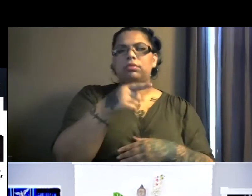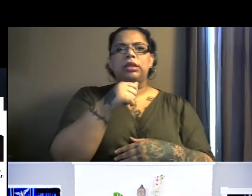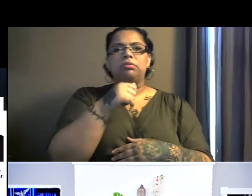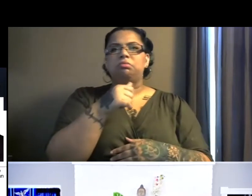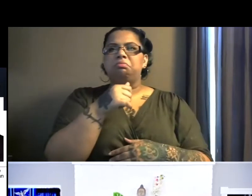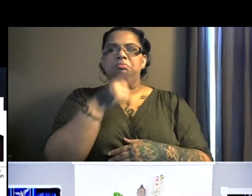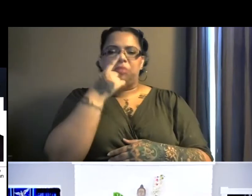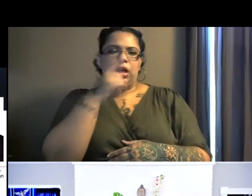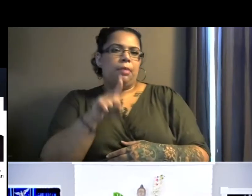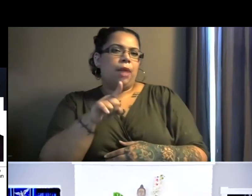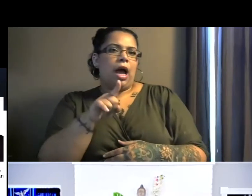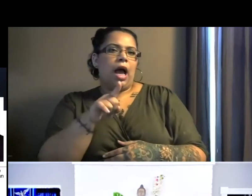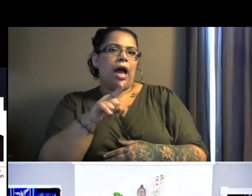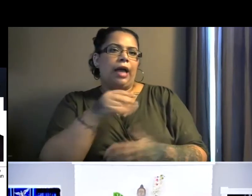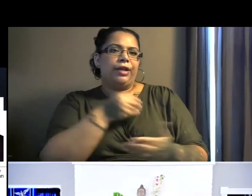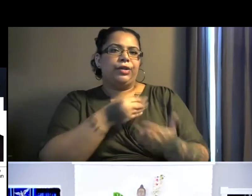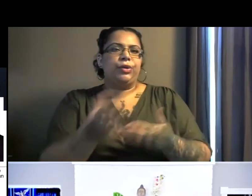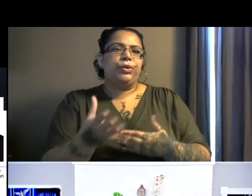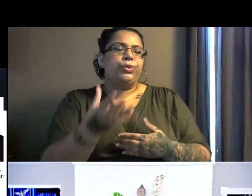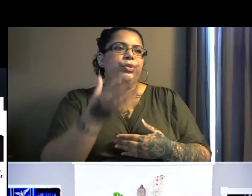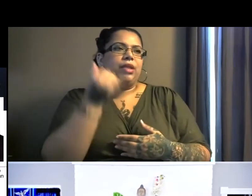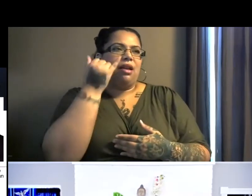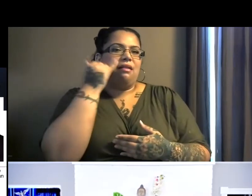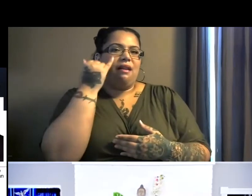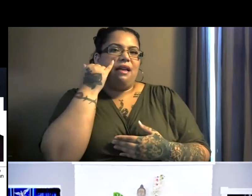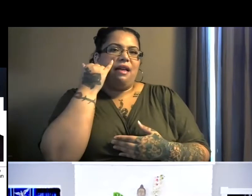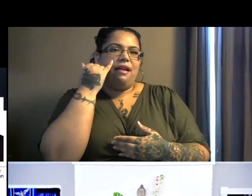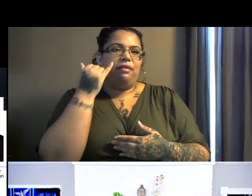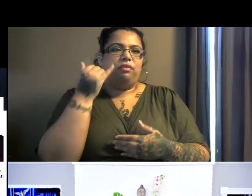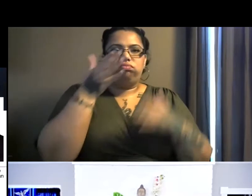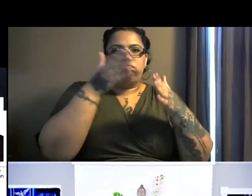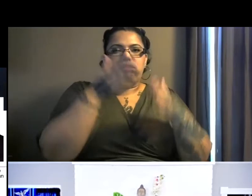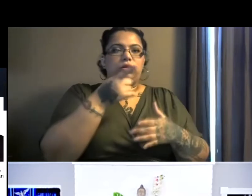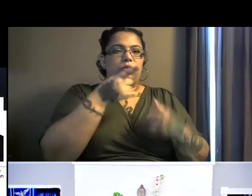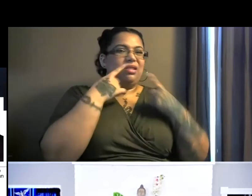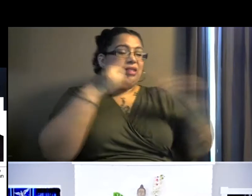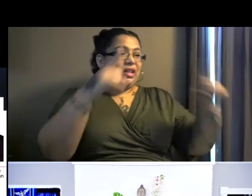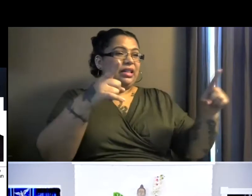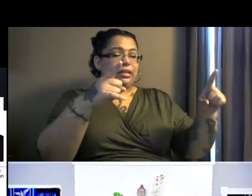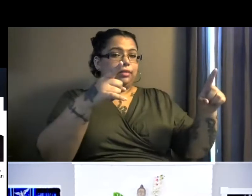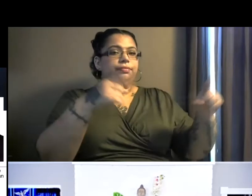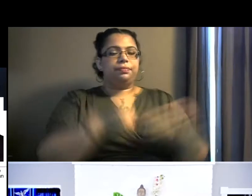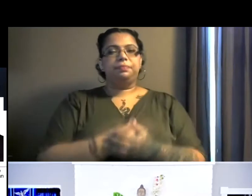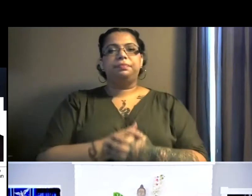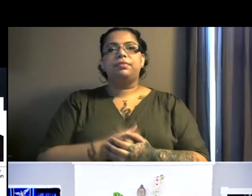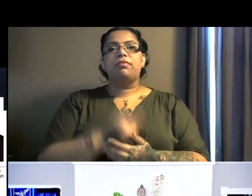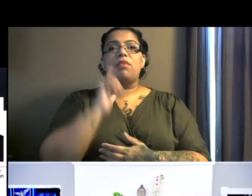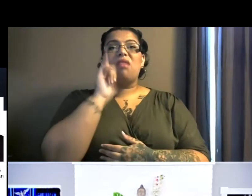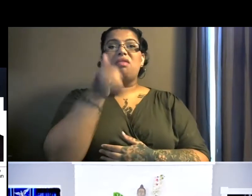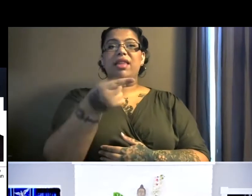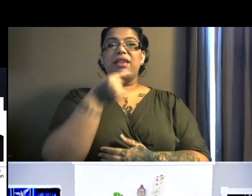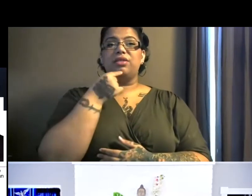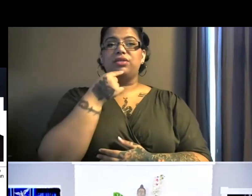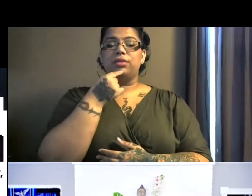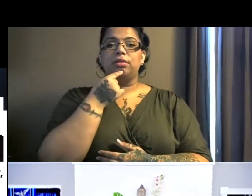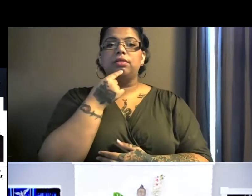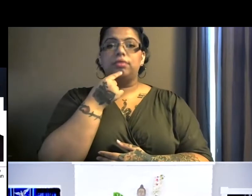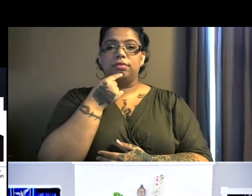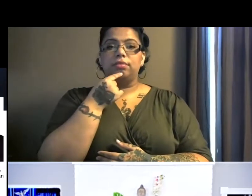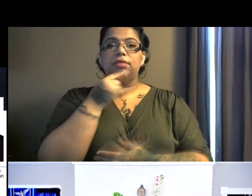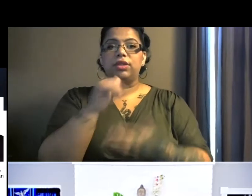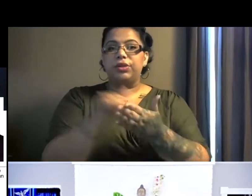a defendant turned out to be innocent. She later said to the New